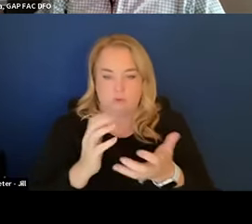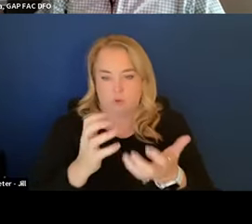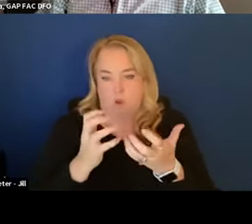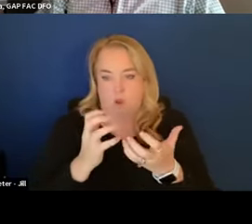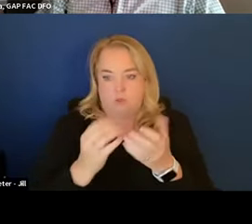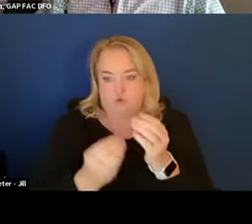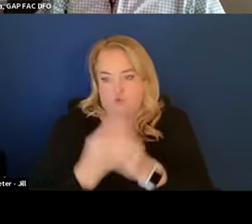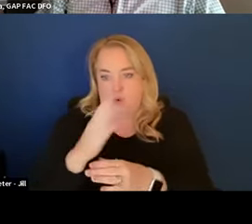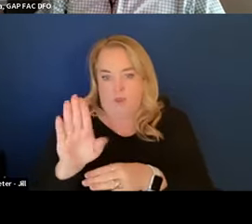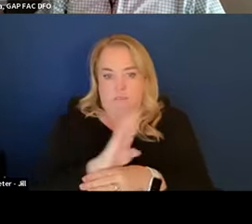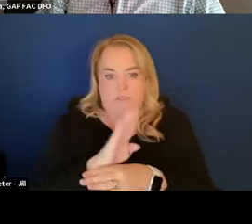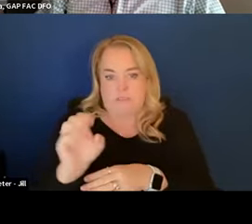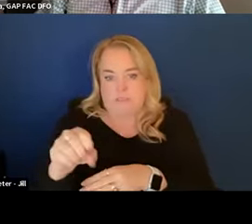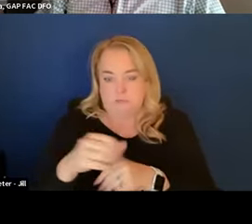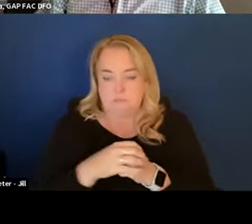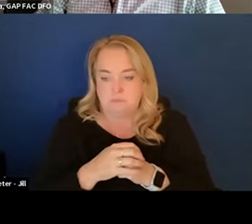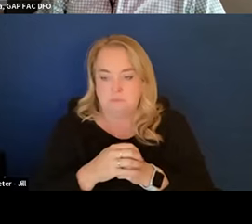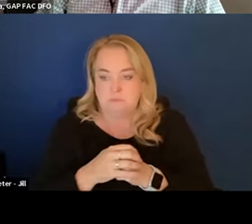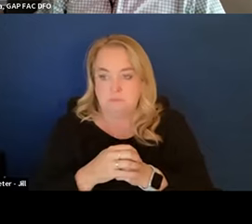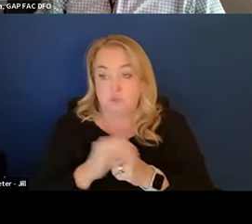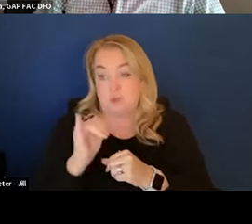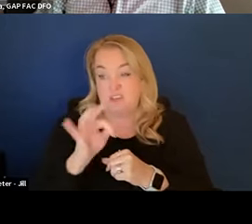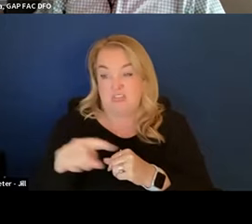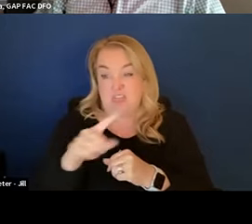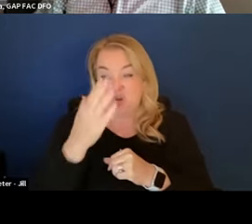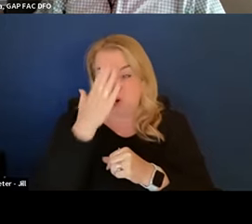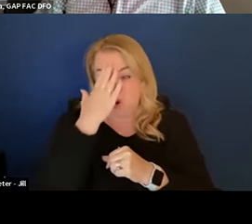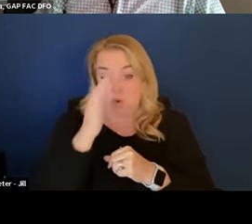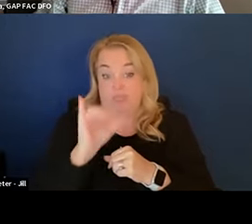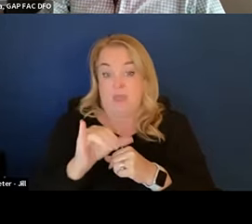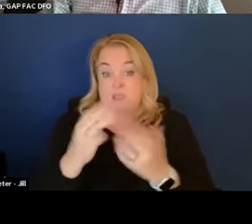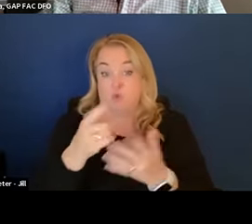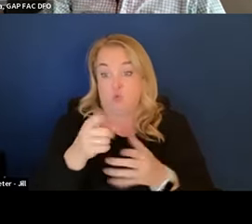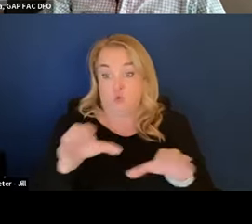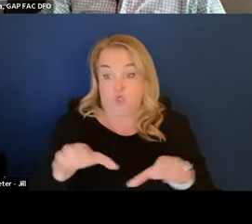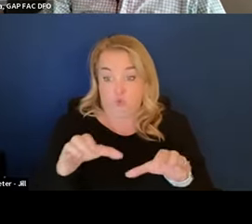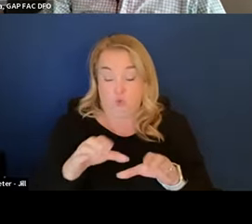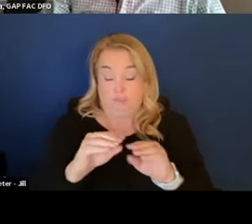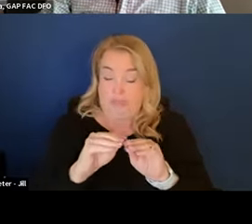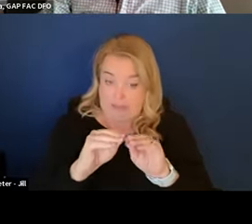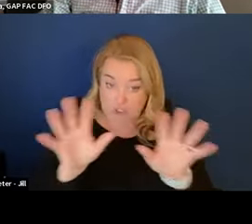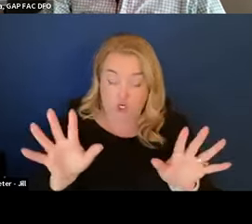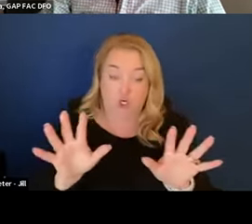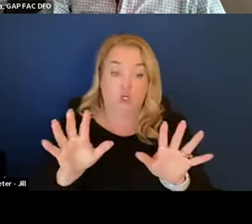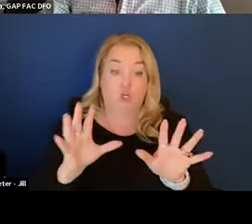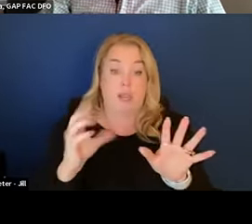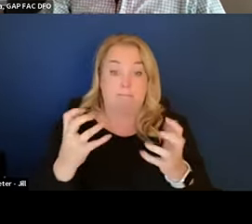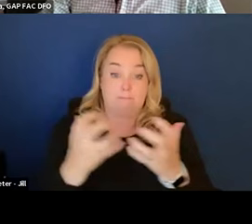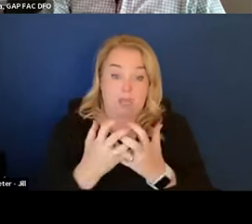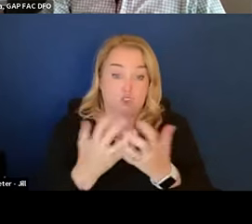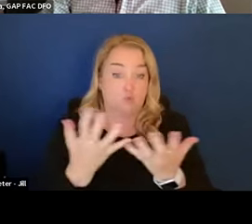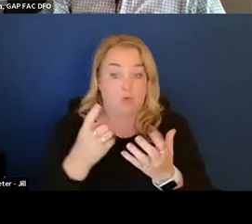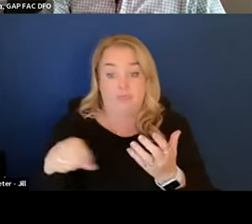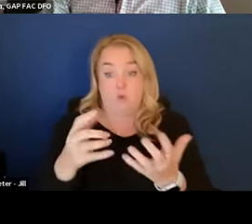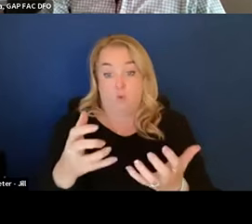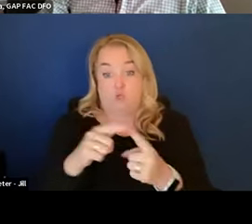grow their business. So as long as they know that that's what you do, and it's clear and it matches what they want to accomplish, they'll